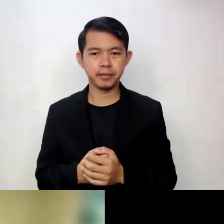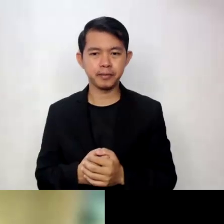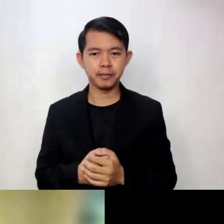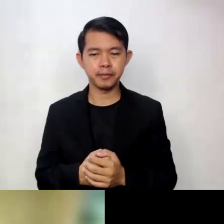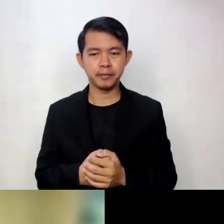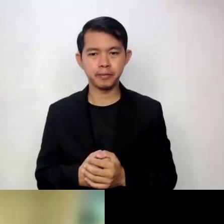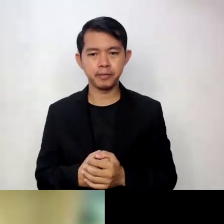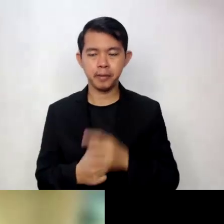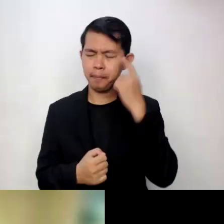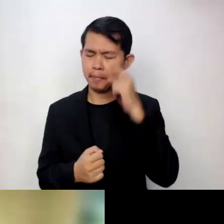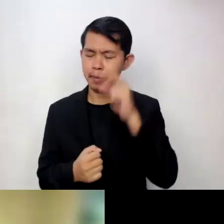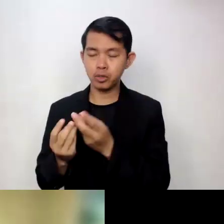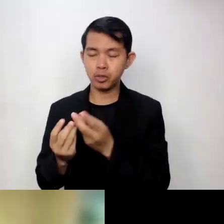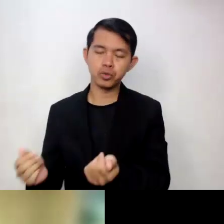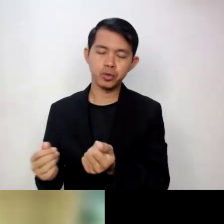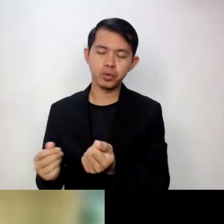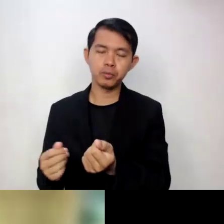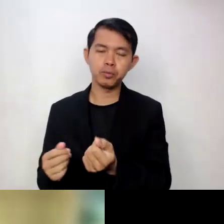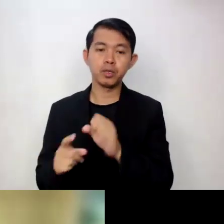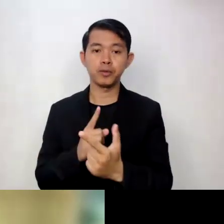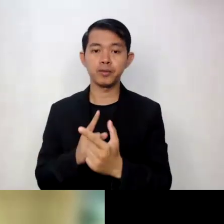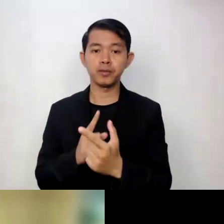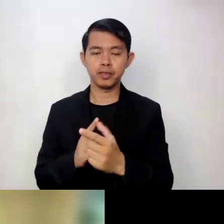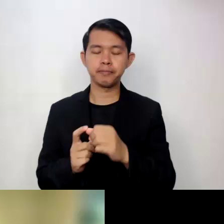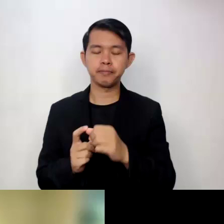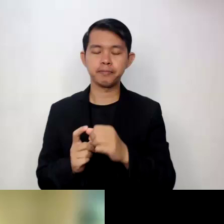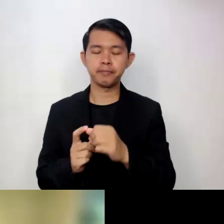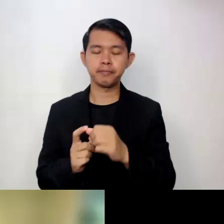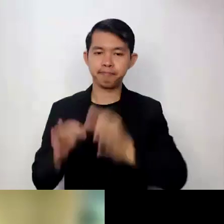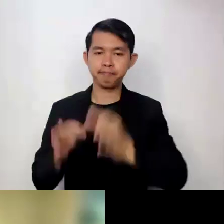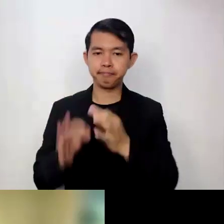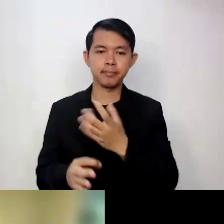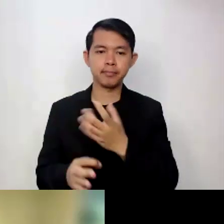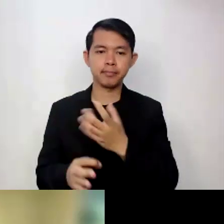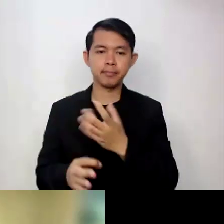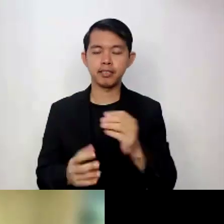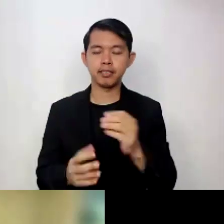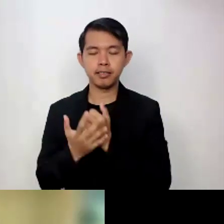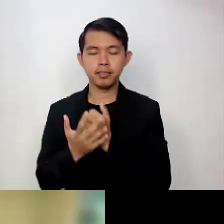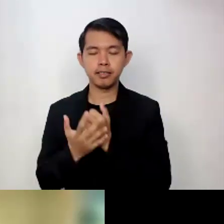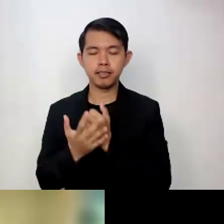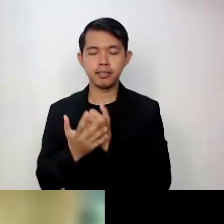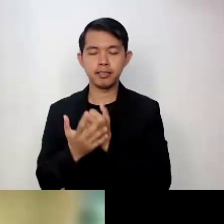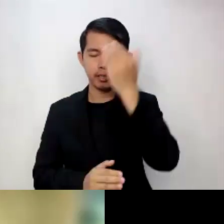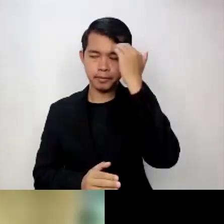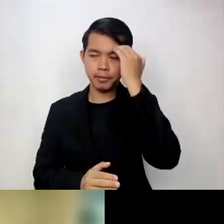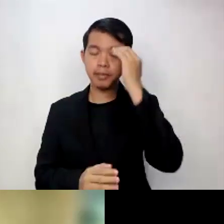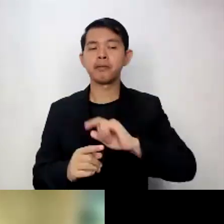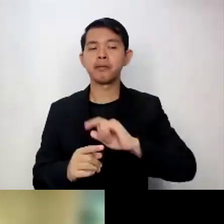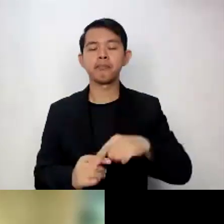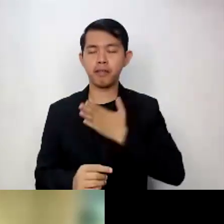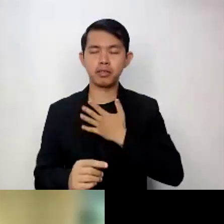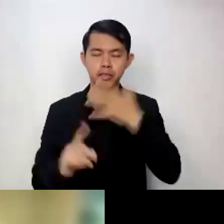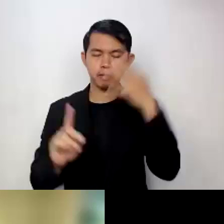solve social injustice or help them develop knowledge. Di ba? That is my dream. But I won't get